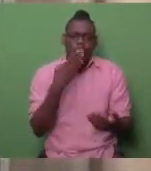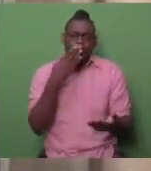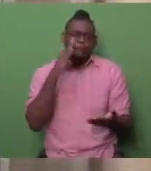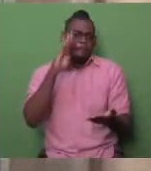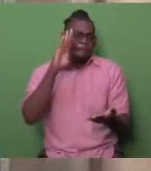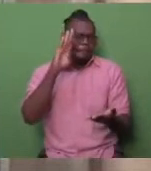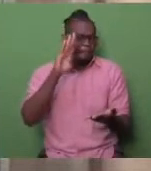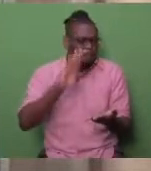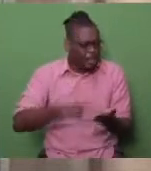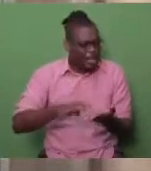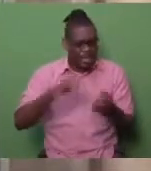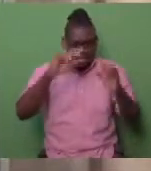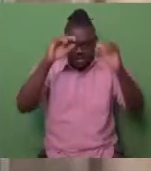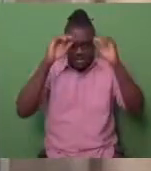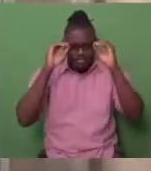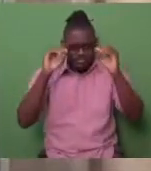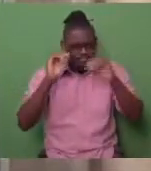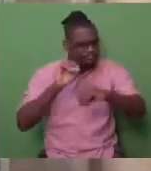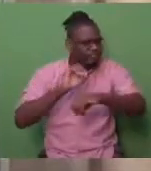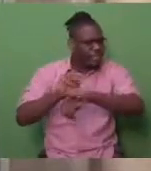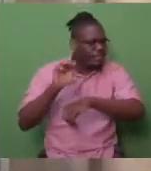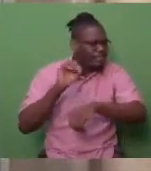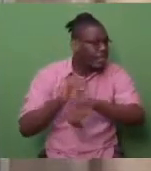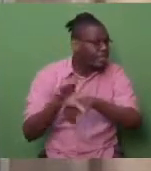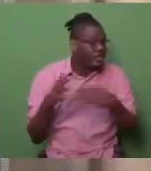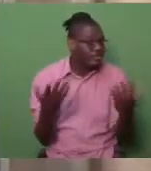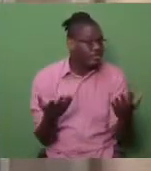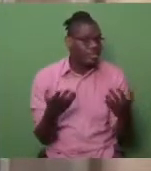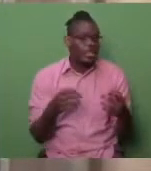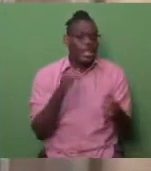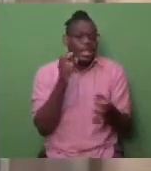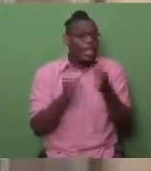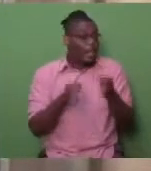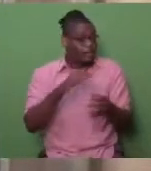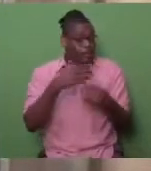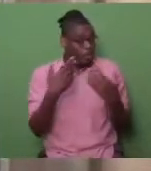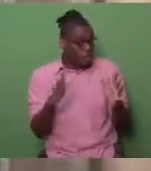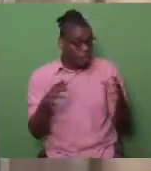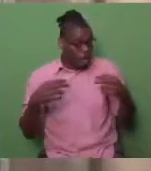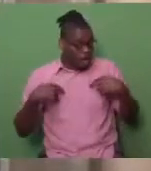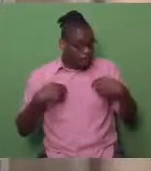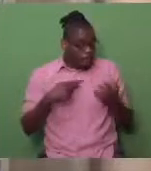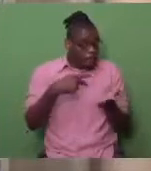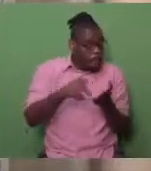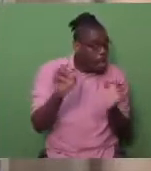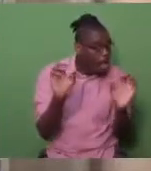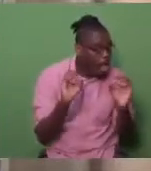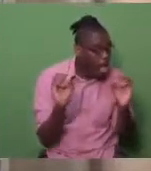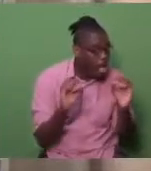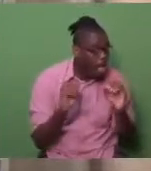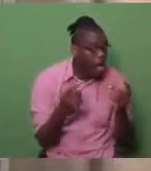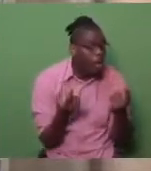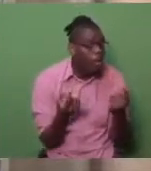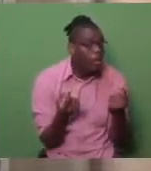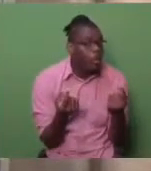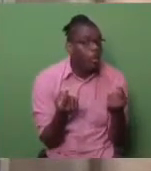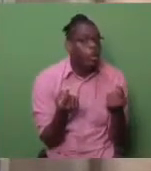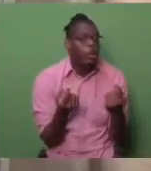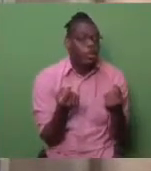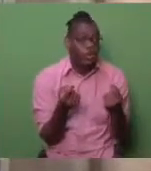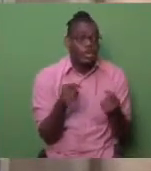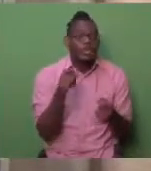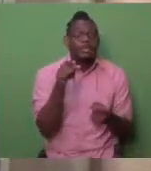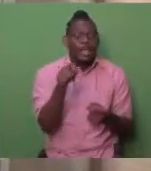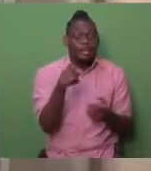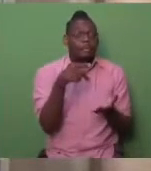$5,000 fine. That is a criminal offense. So you can be dragged before a magistrate's court, you can be fined as $5,000 for failure to submit